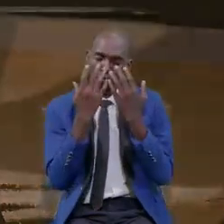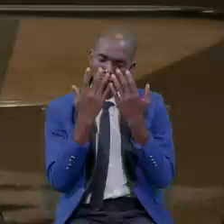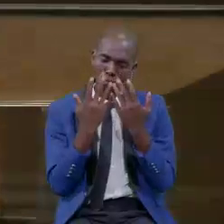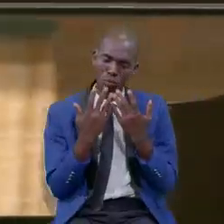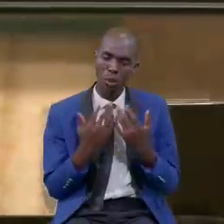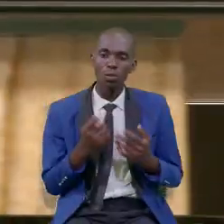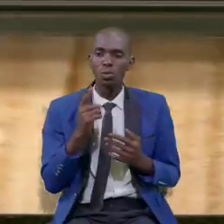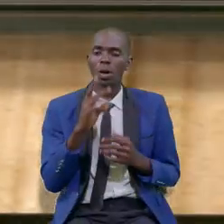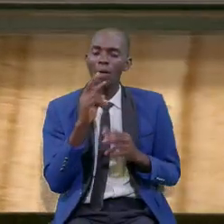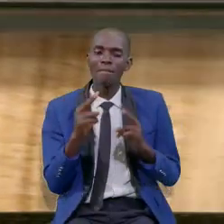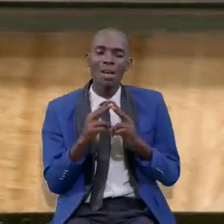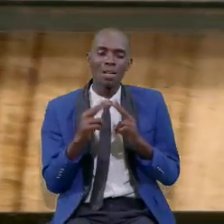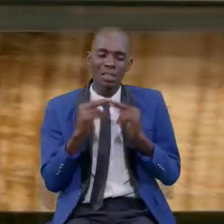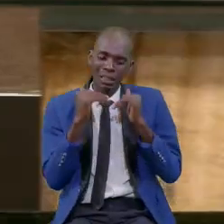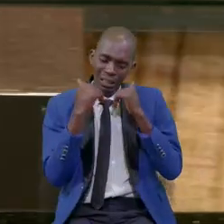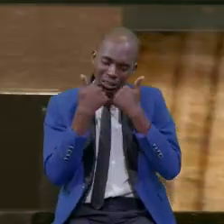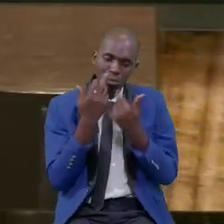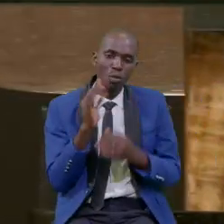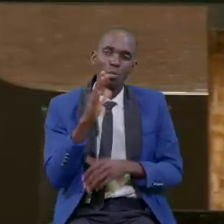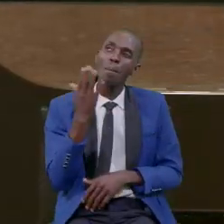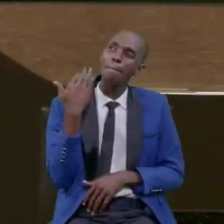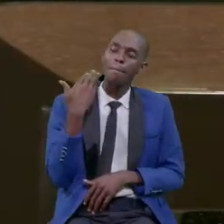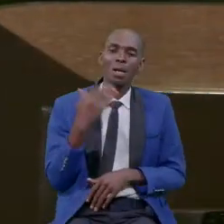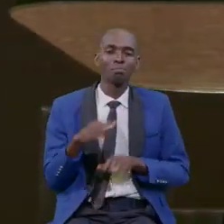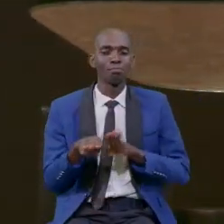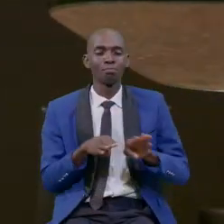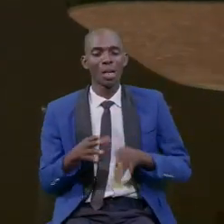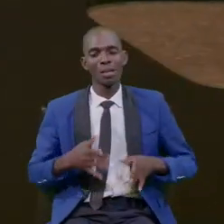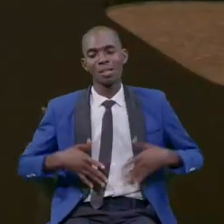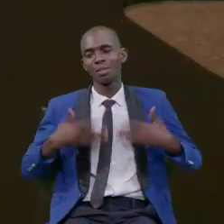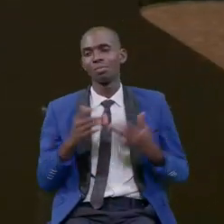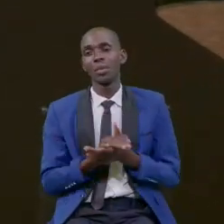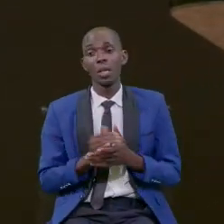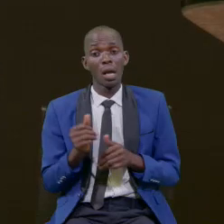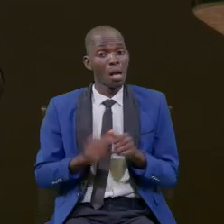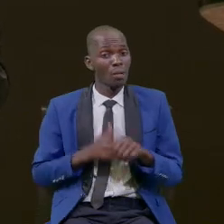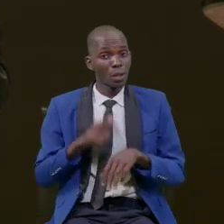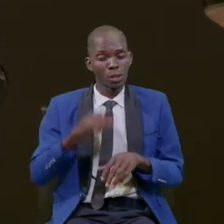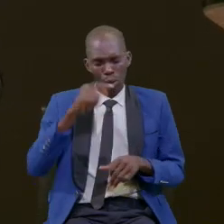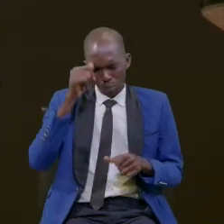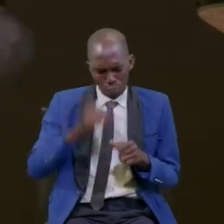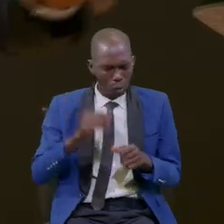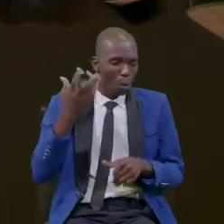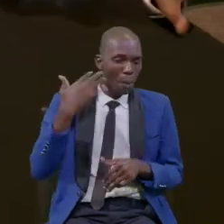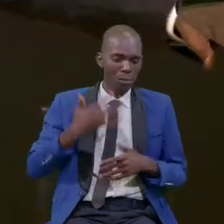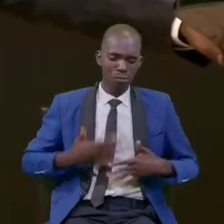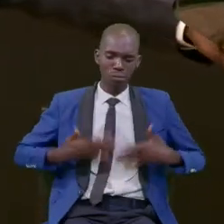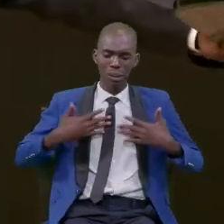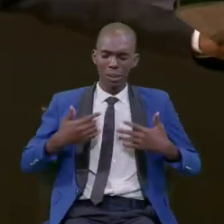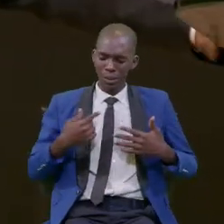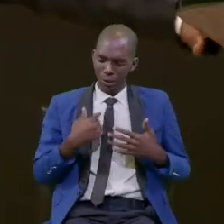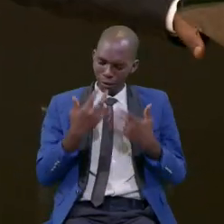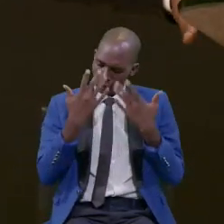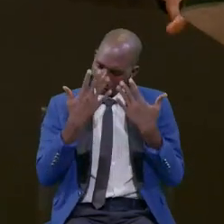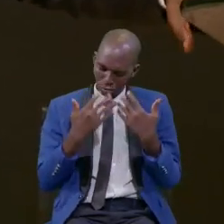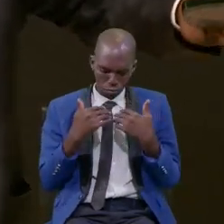so ashamed of your past life. And every time you remember, you're sorrowful. How could I have done